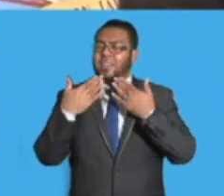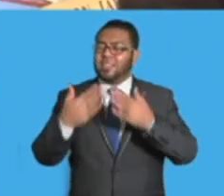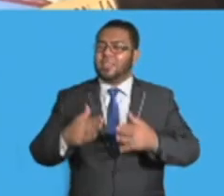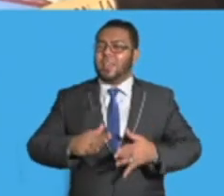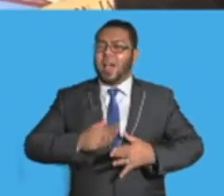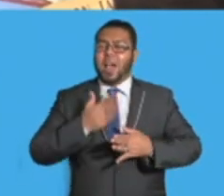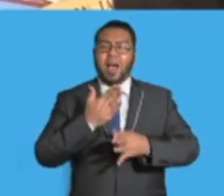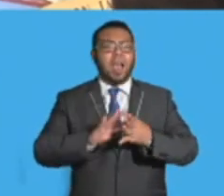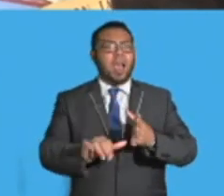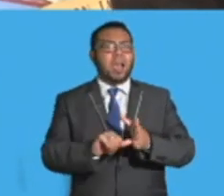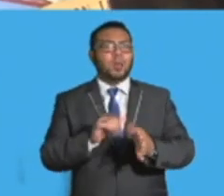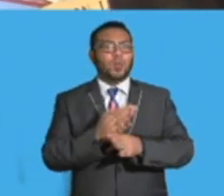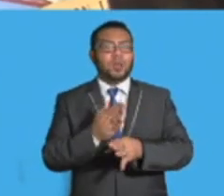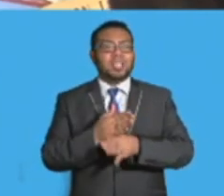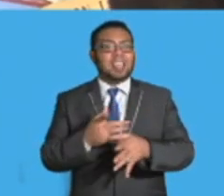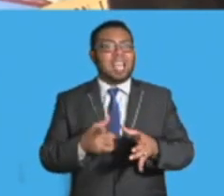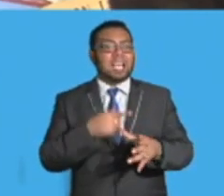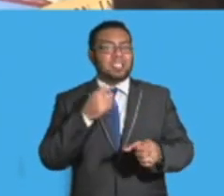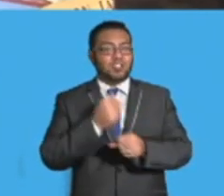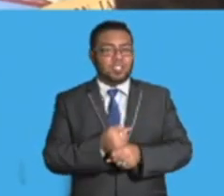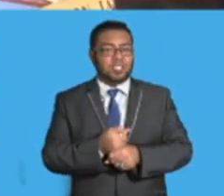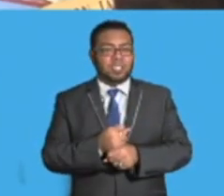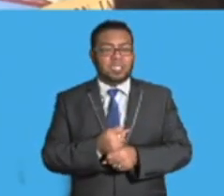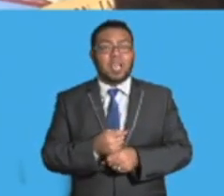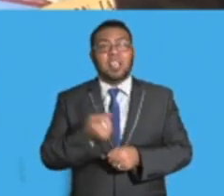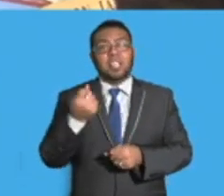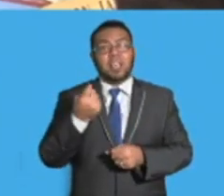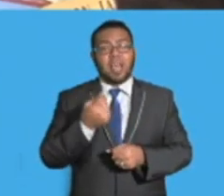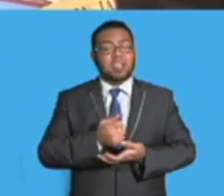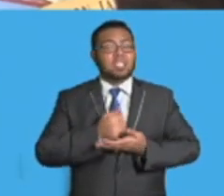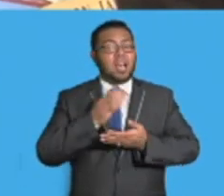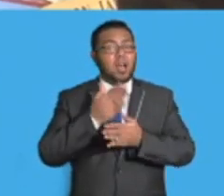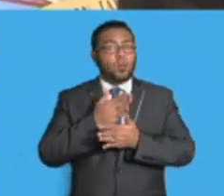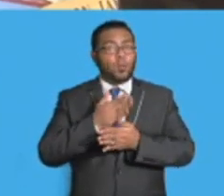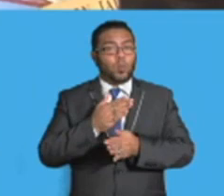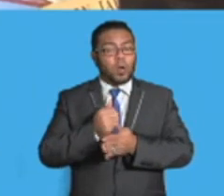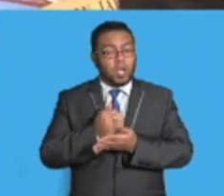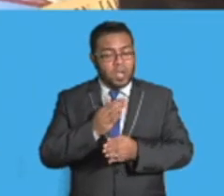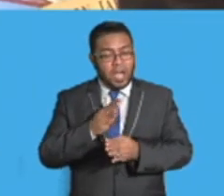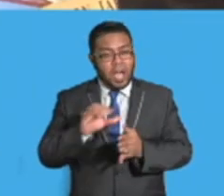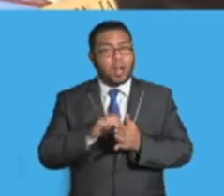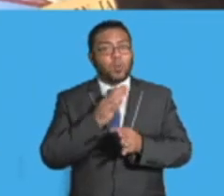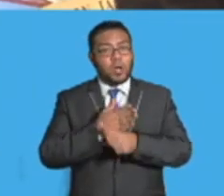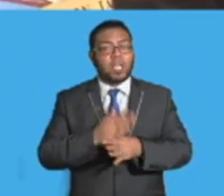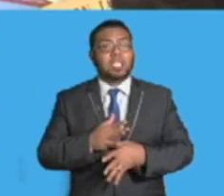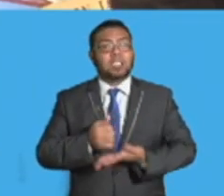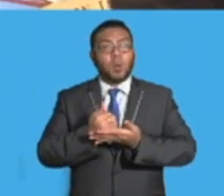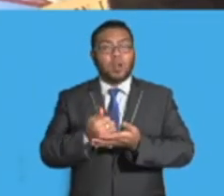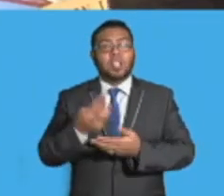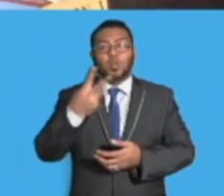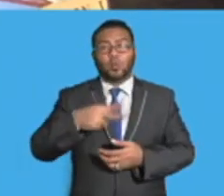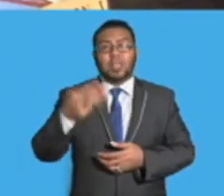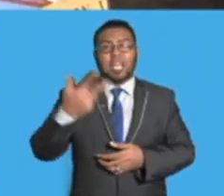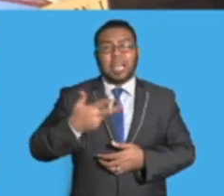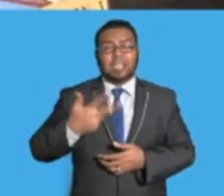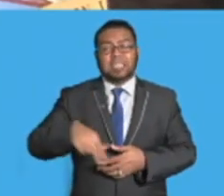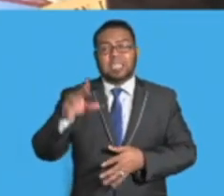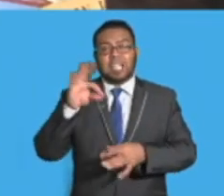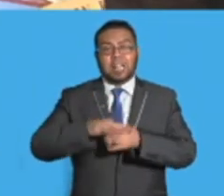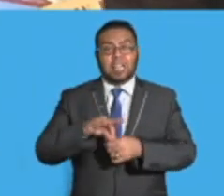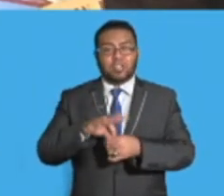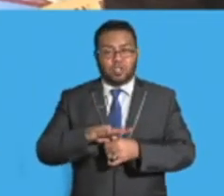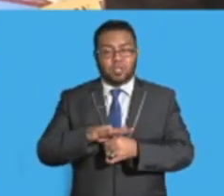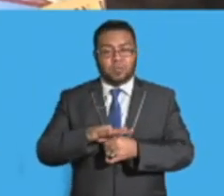great motivation and support during 2018 national election. Congratulations to newly sworn in ministers,